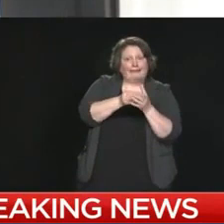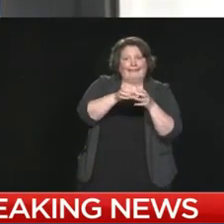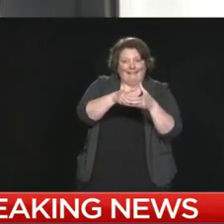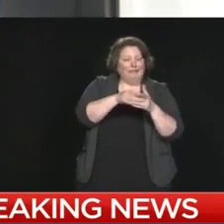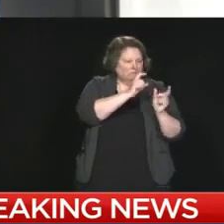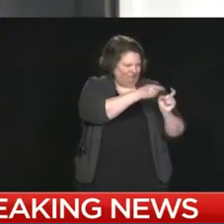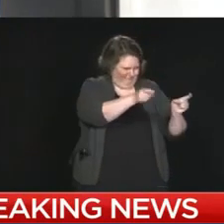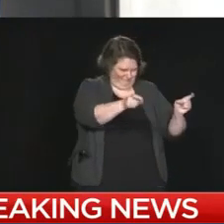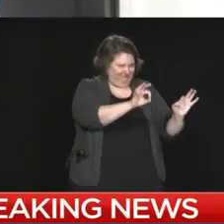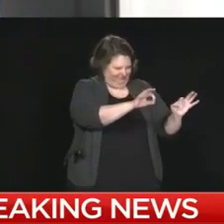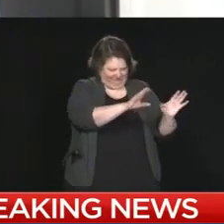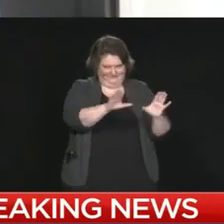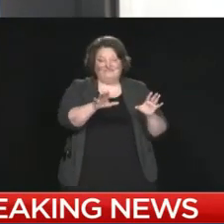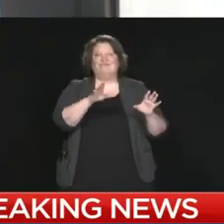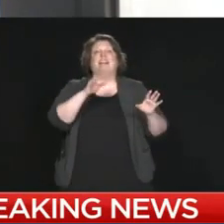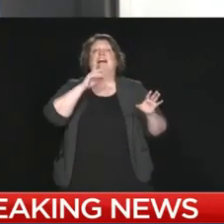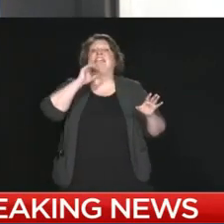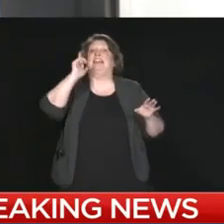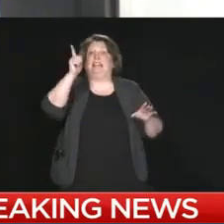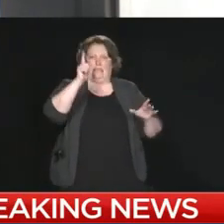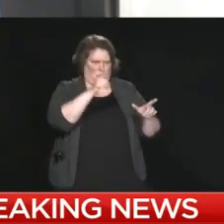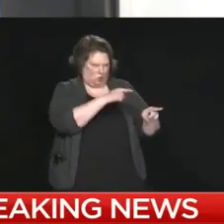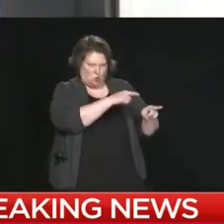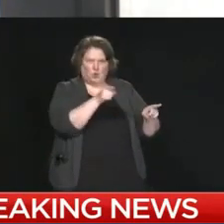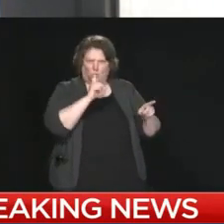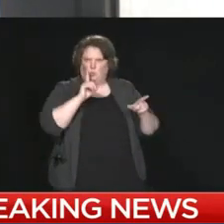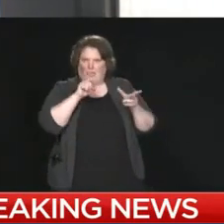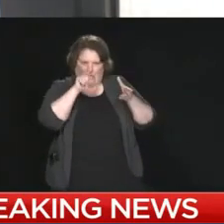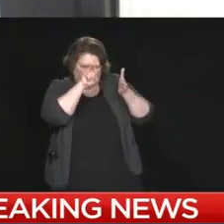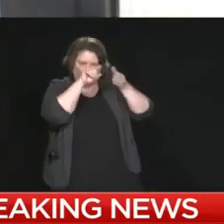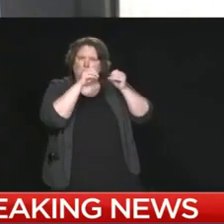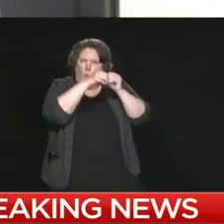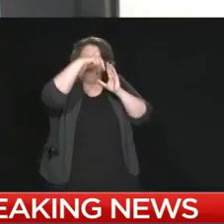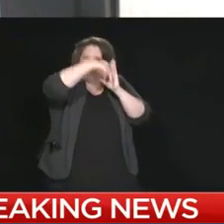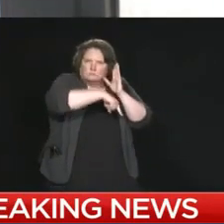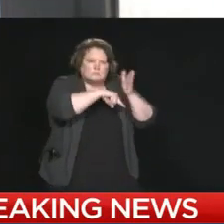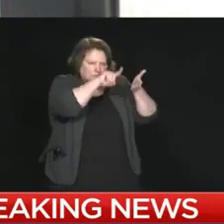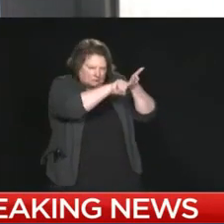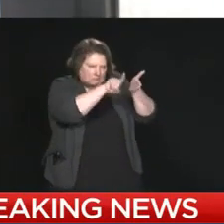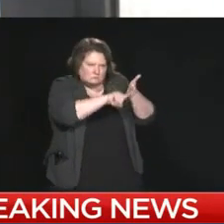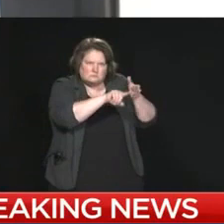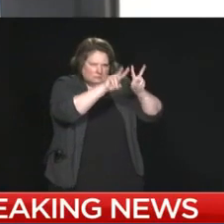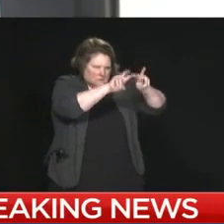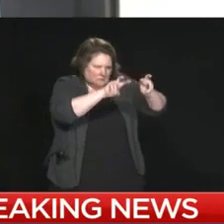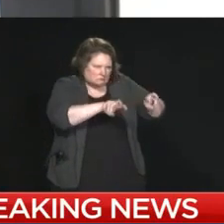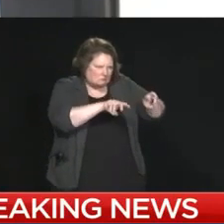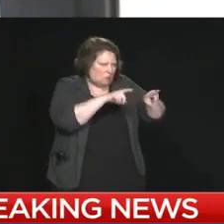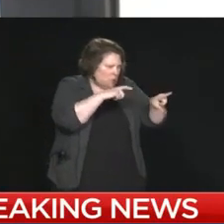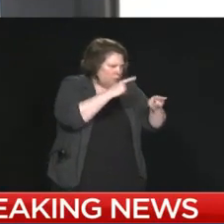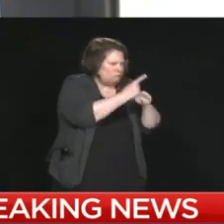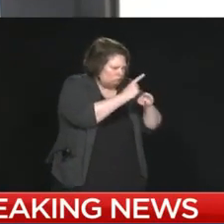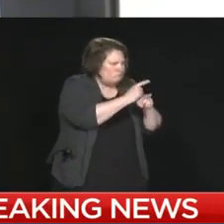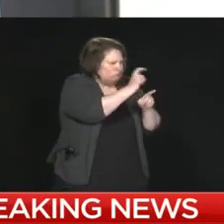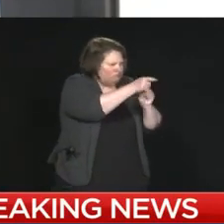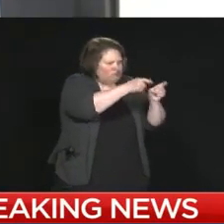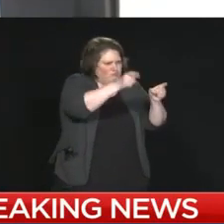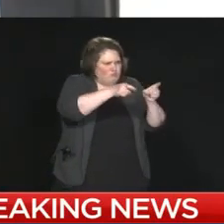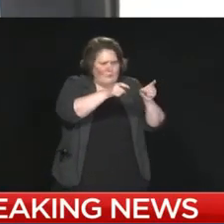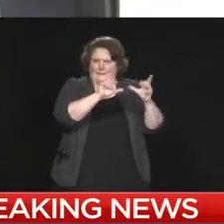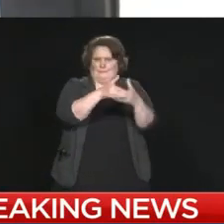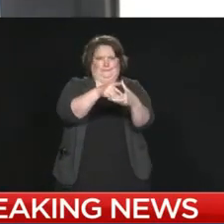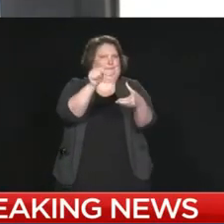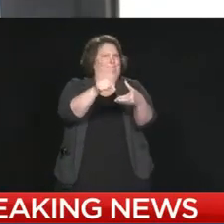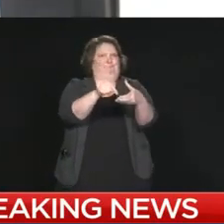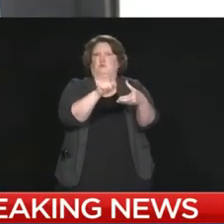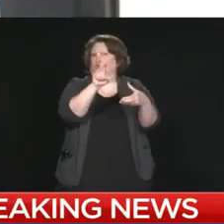that people want our system to be fair. Of course, we will look at all the situations, we'll look